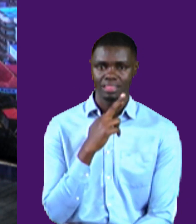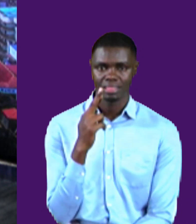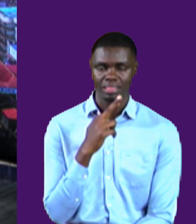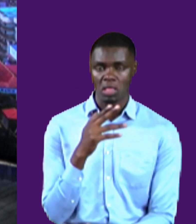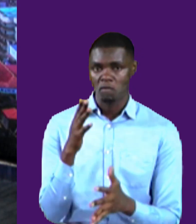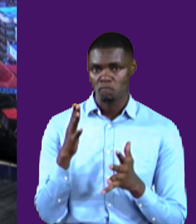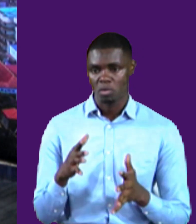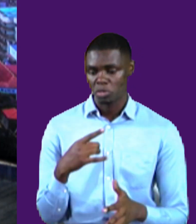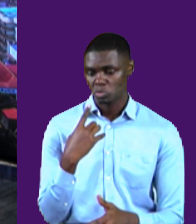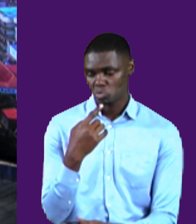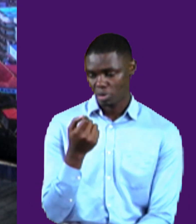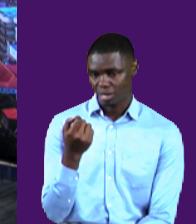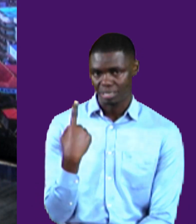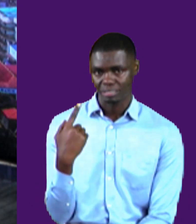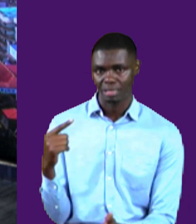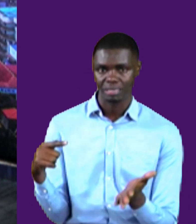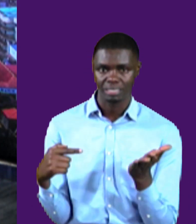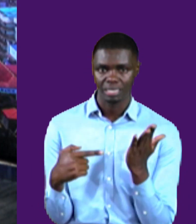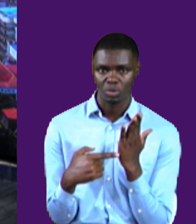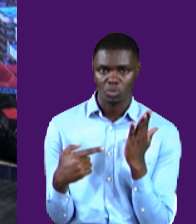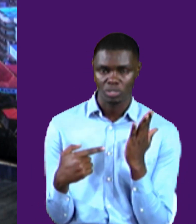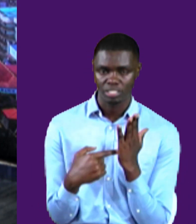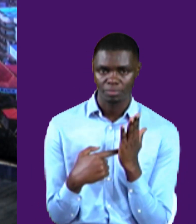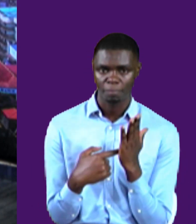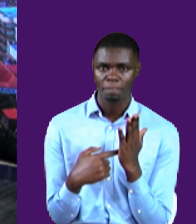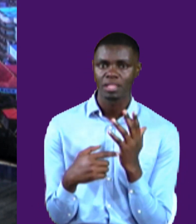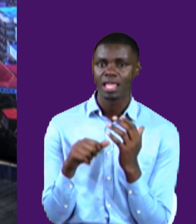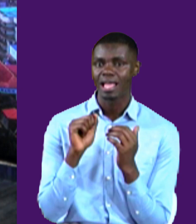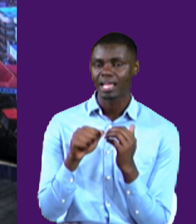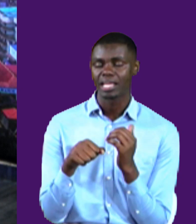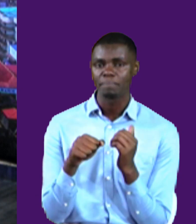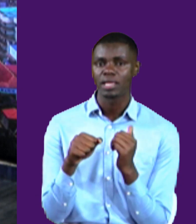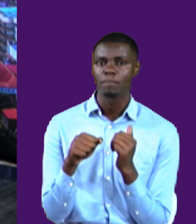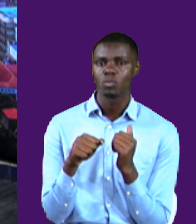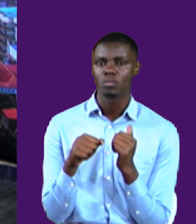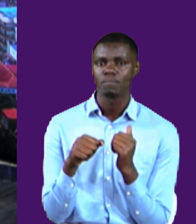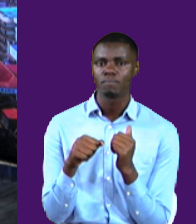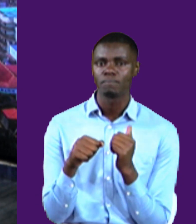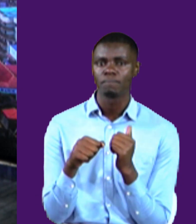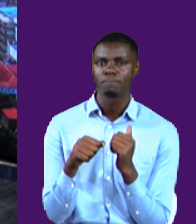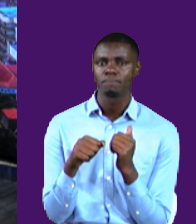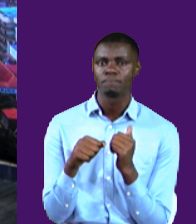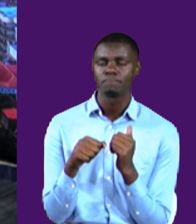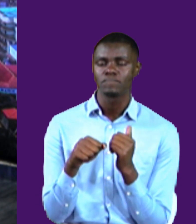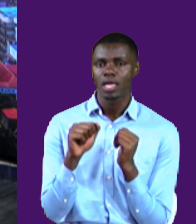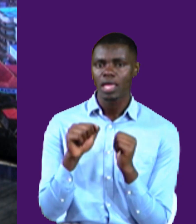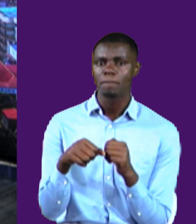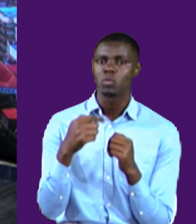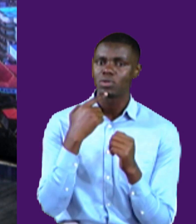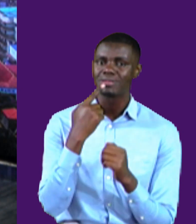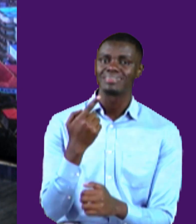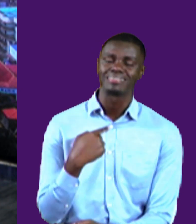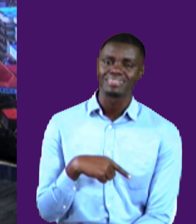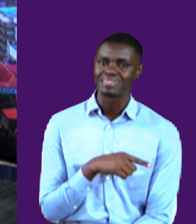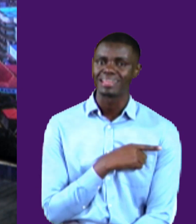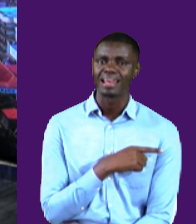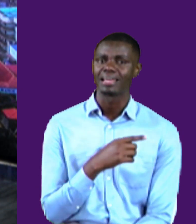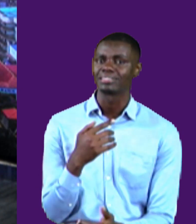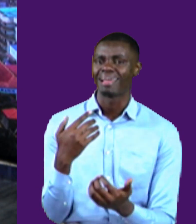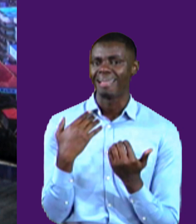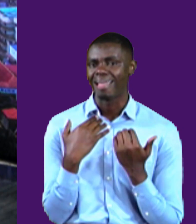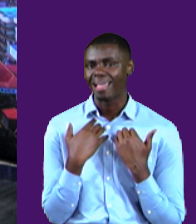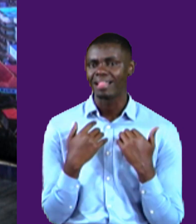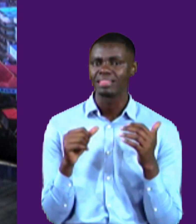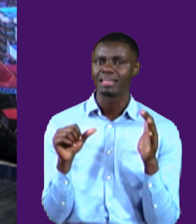who understands technology, can be able to tell us what those health